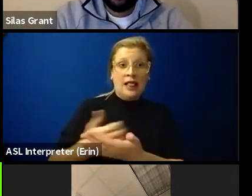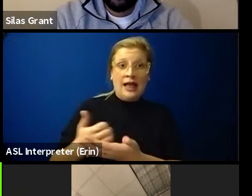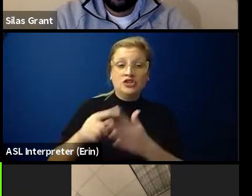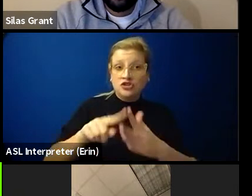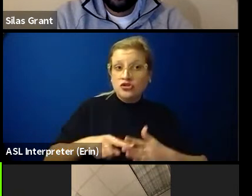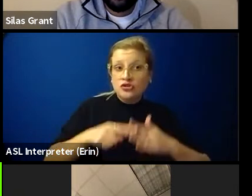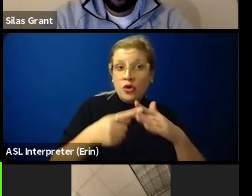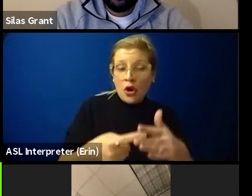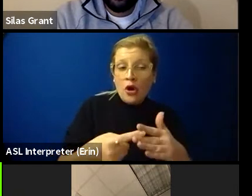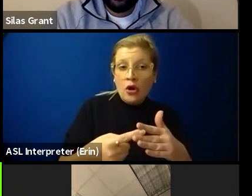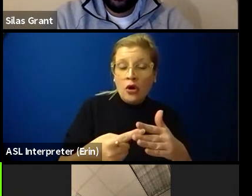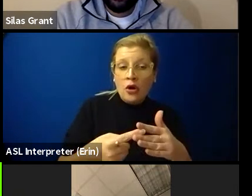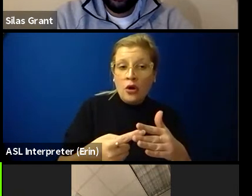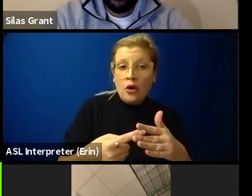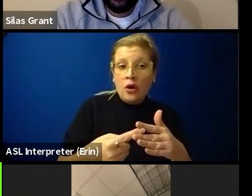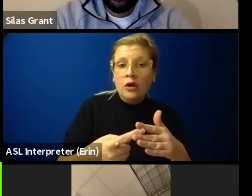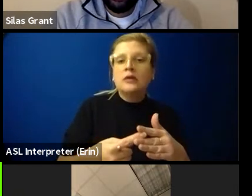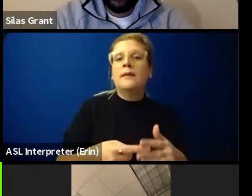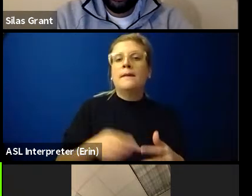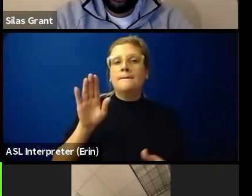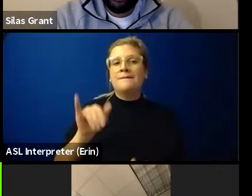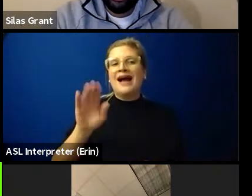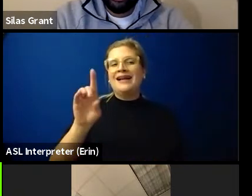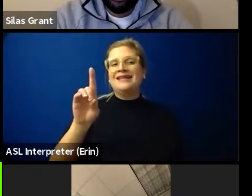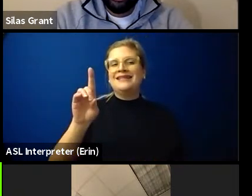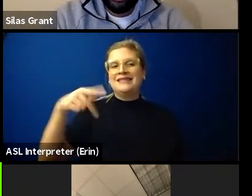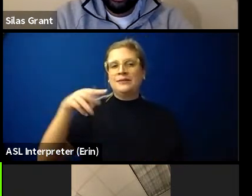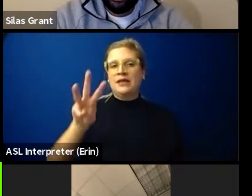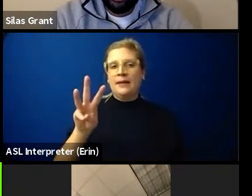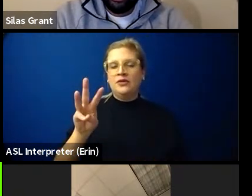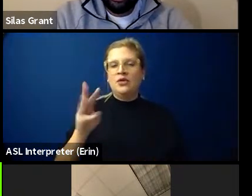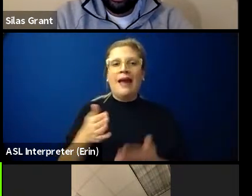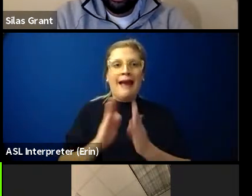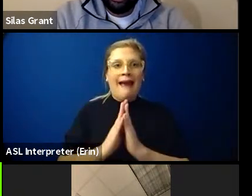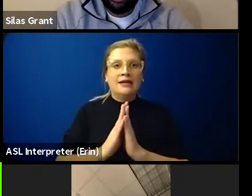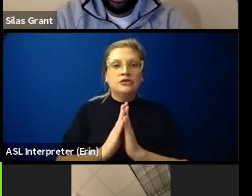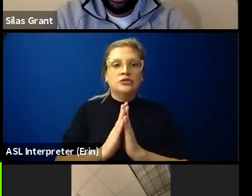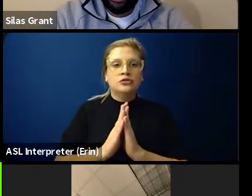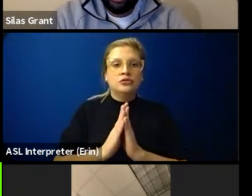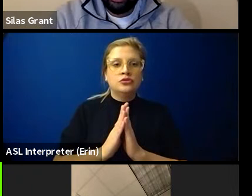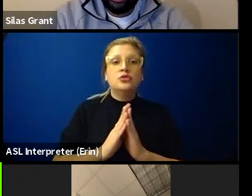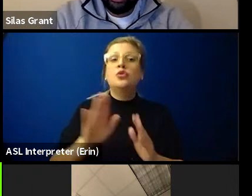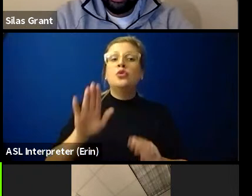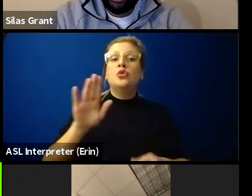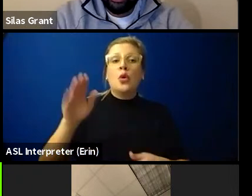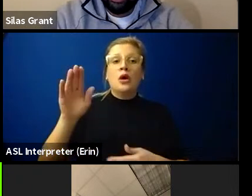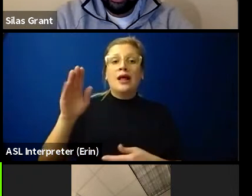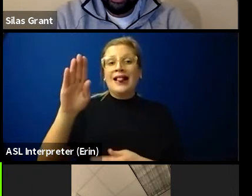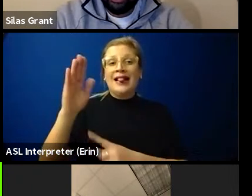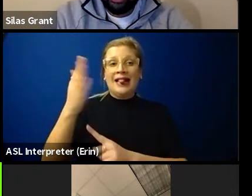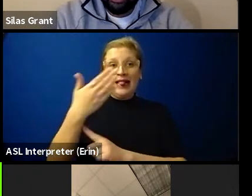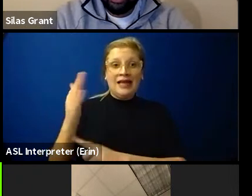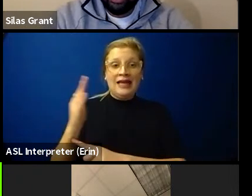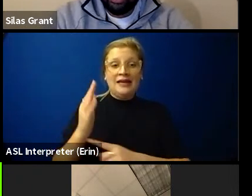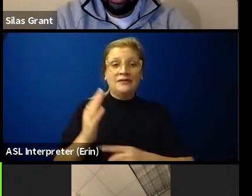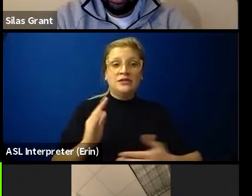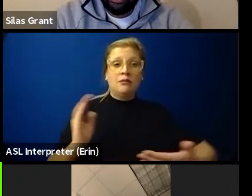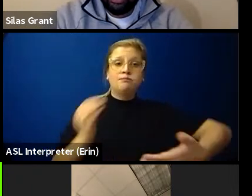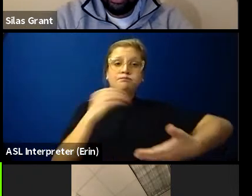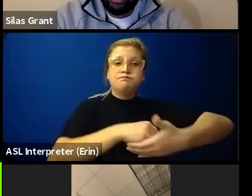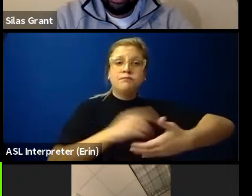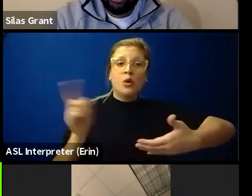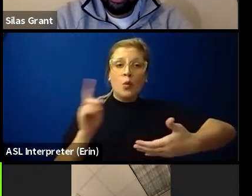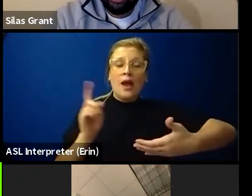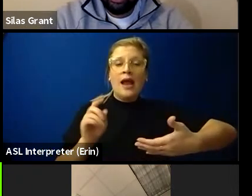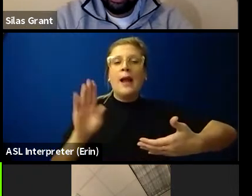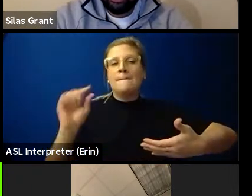household service by DPW were asked to rake leaves into bags. Paper bags are no longer required for collection.